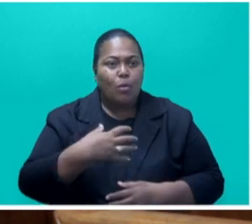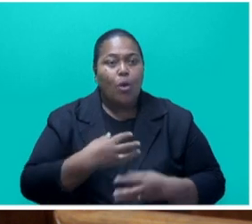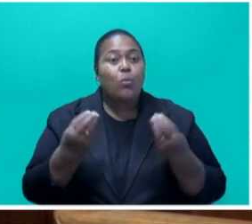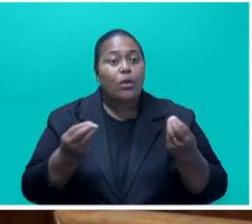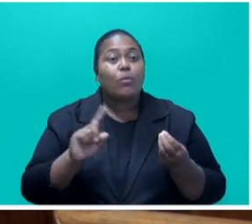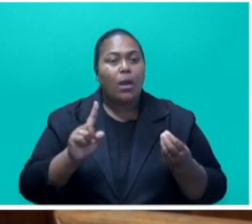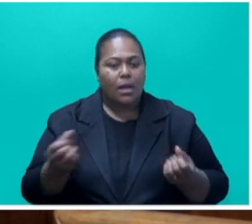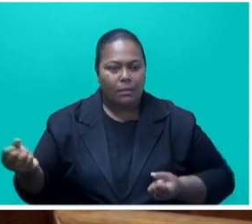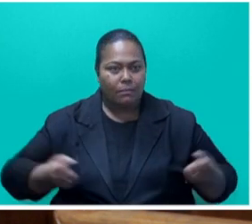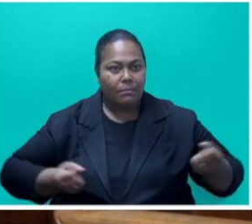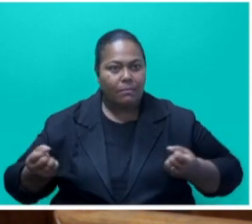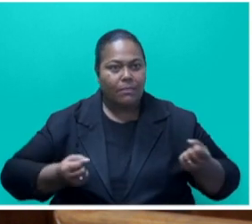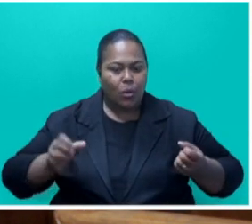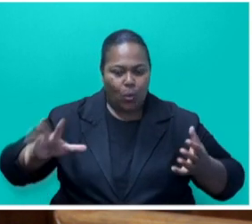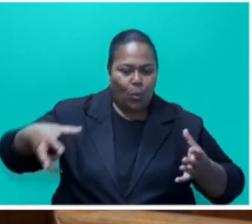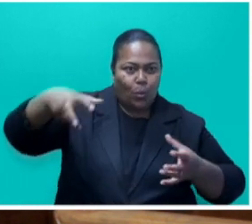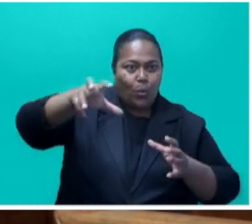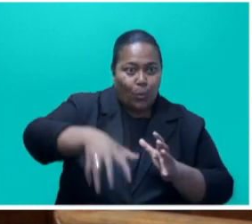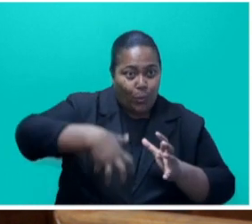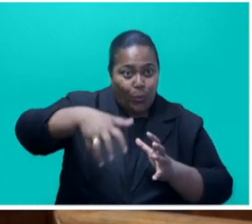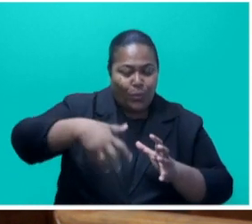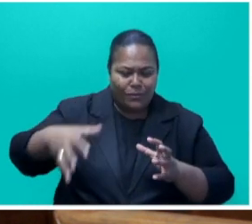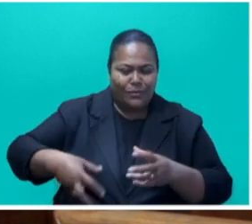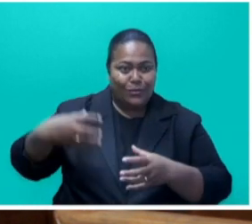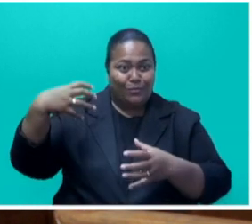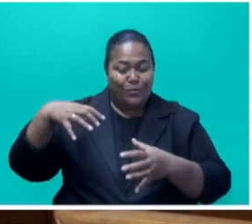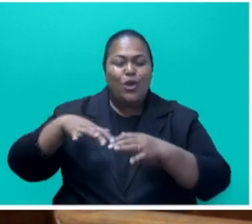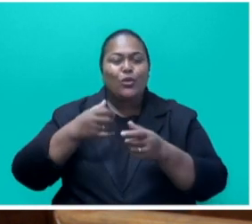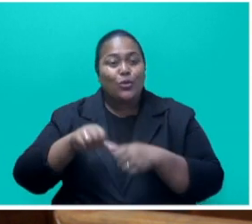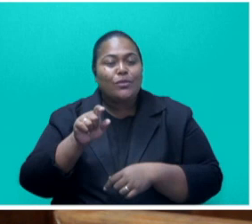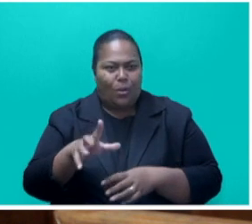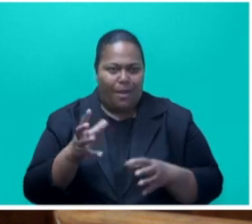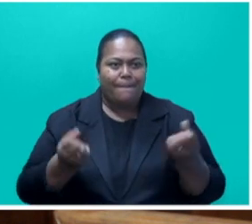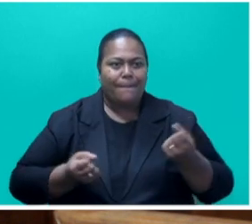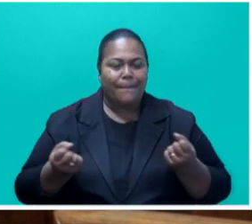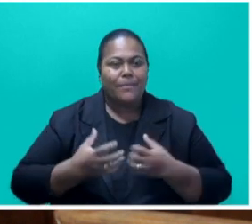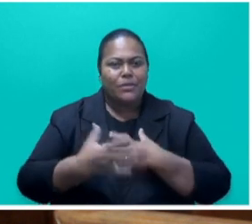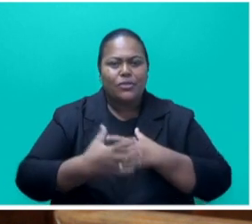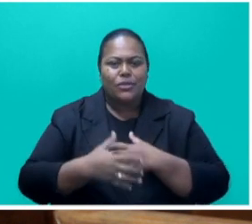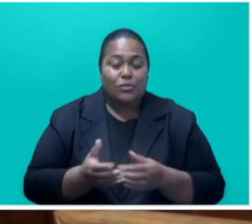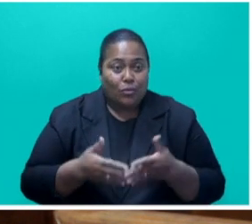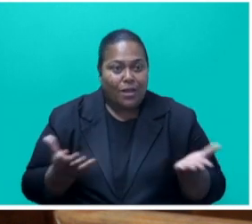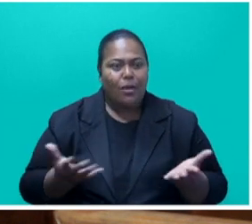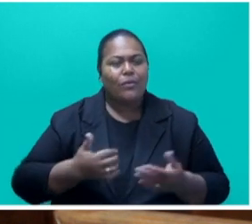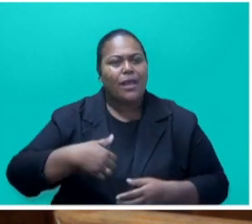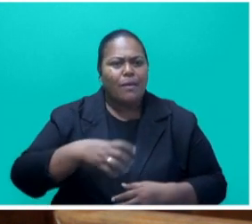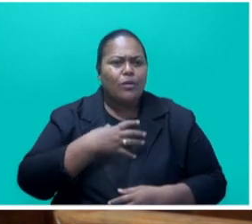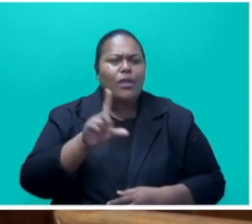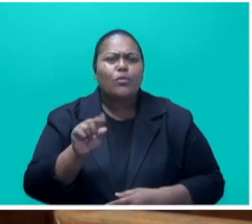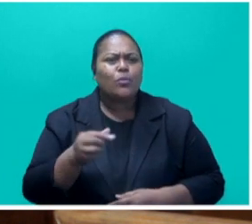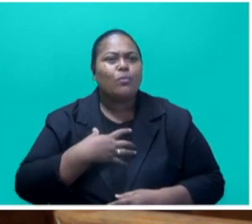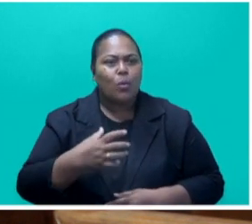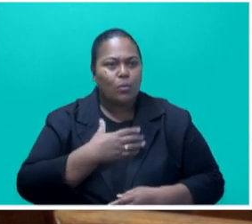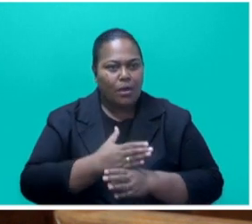Additional income has greatly assisted his family, and he is now able to plant more and reap the reward of his hard